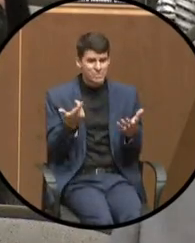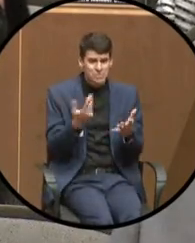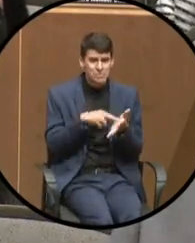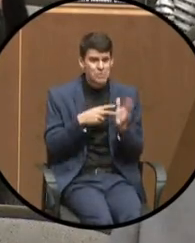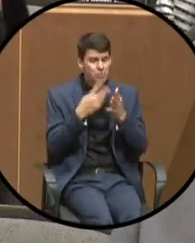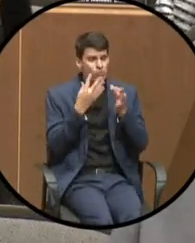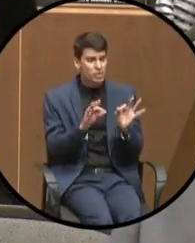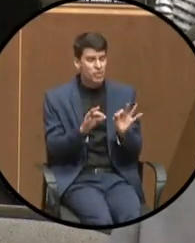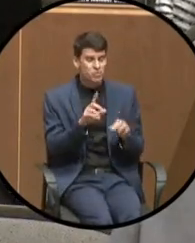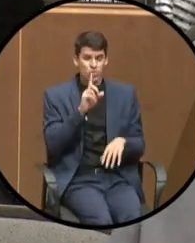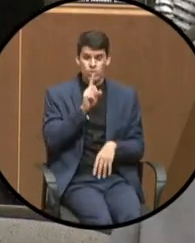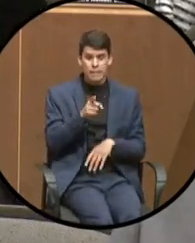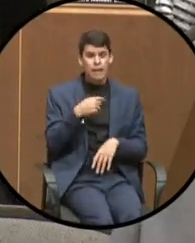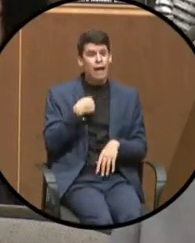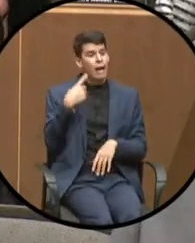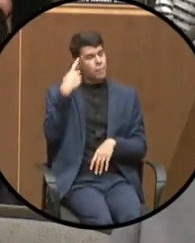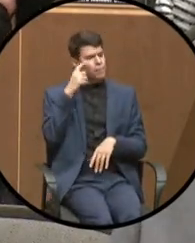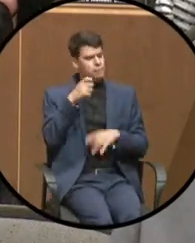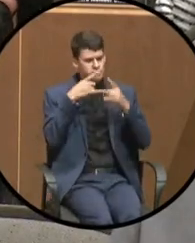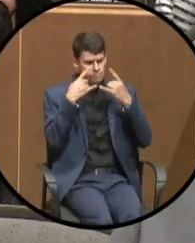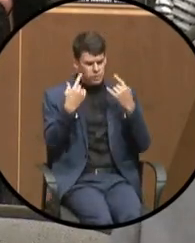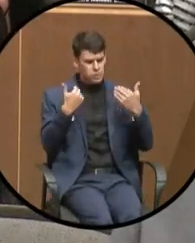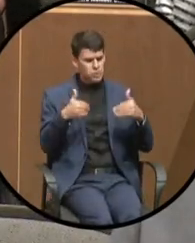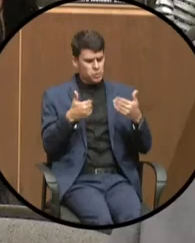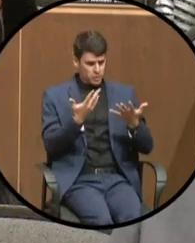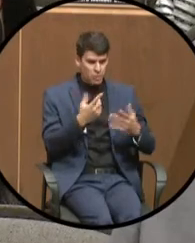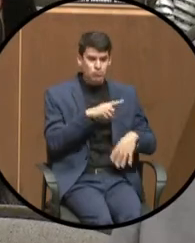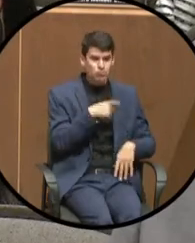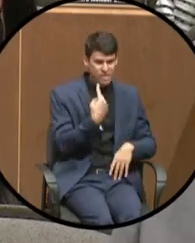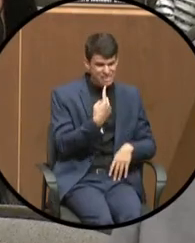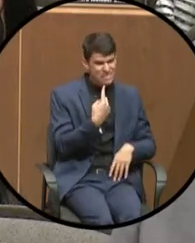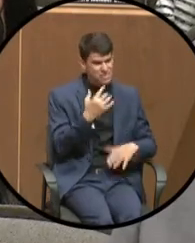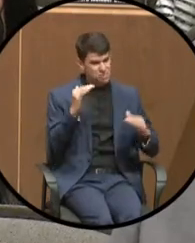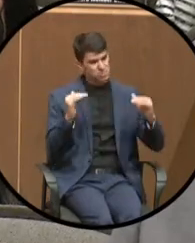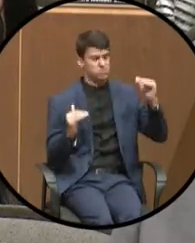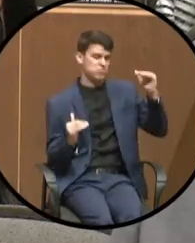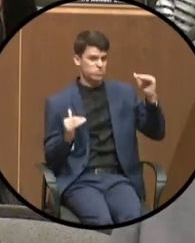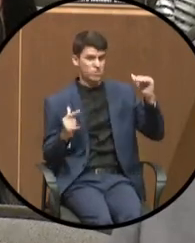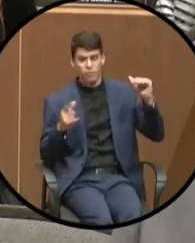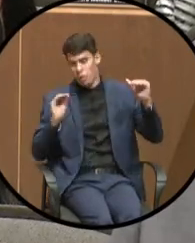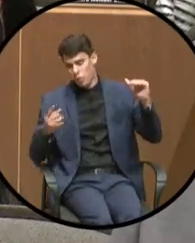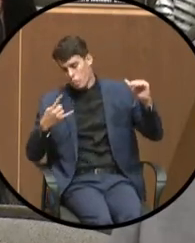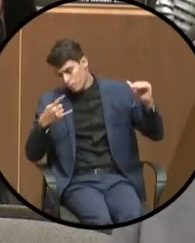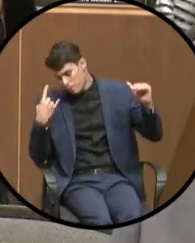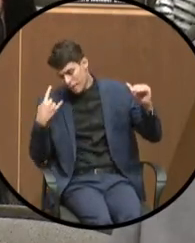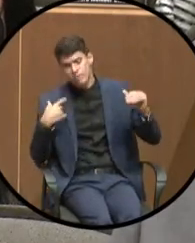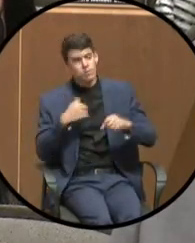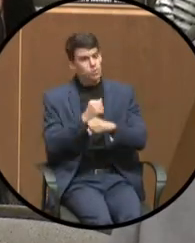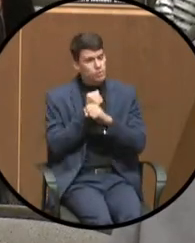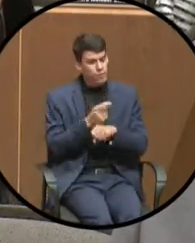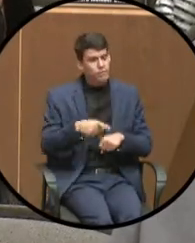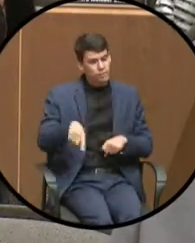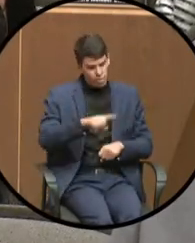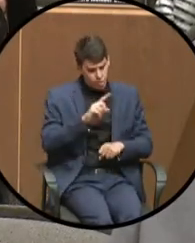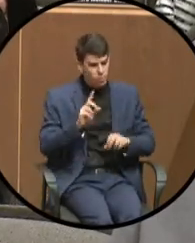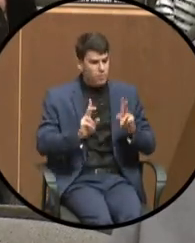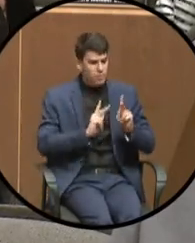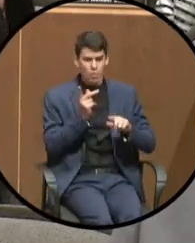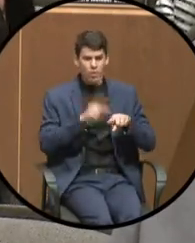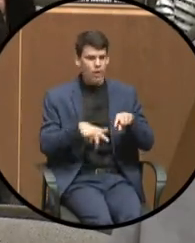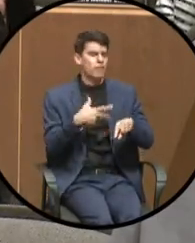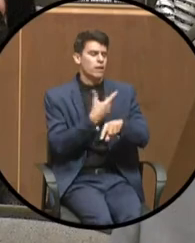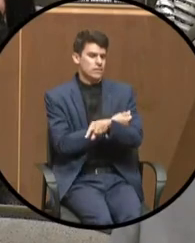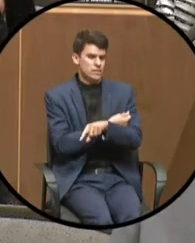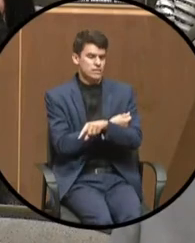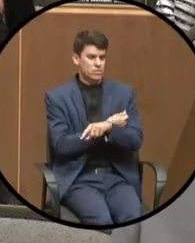a mask, my minor annoyance, is far outweighed by the vast benefit of protecting the most vulnerable members of our population and our children. We